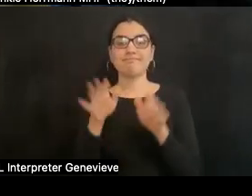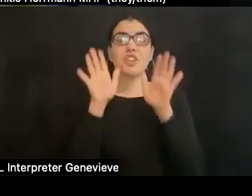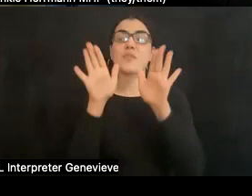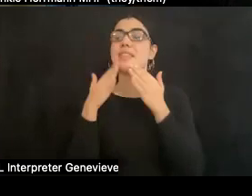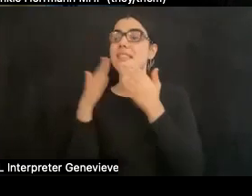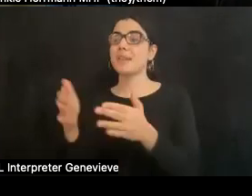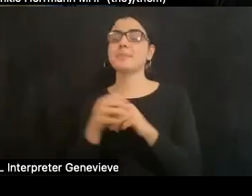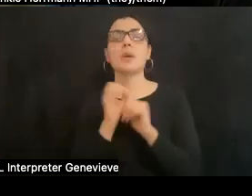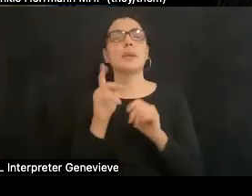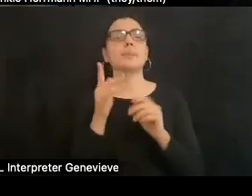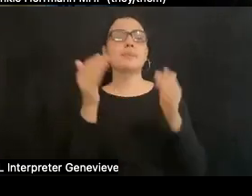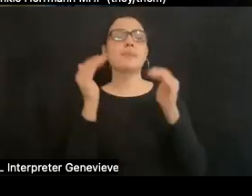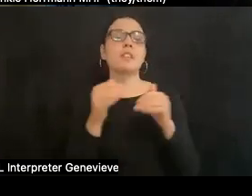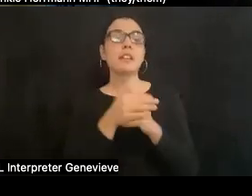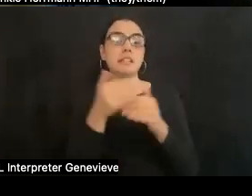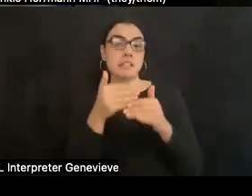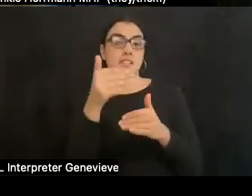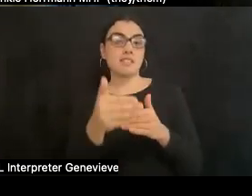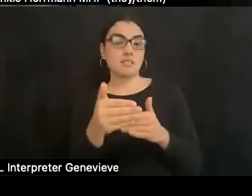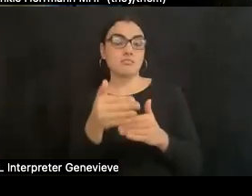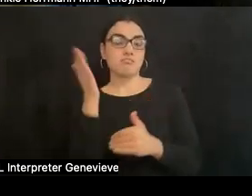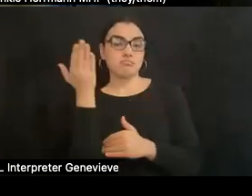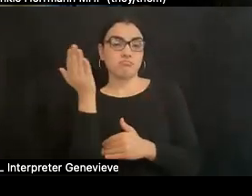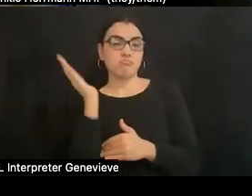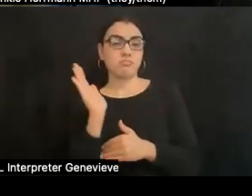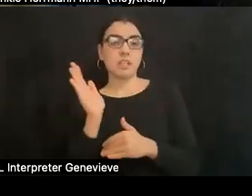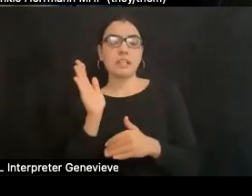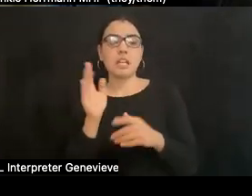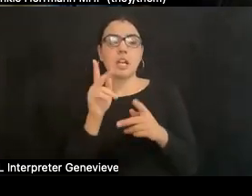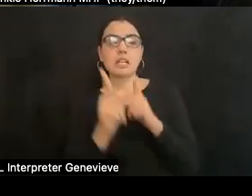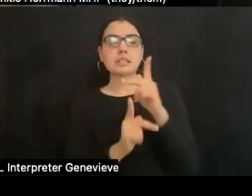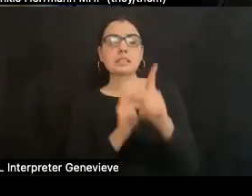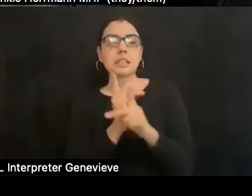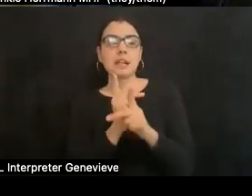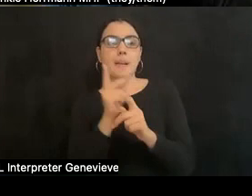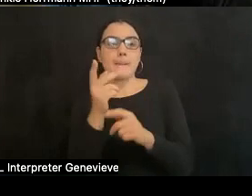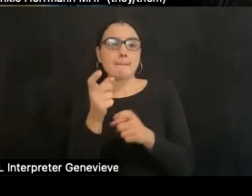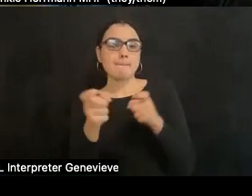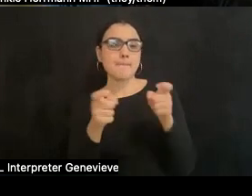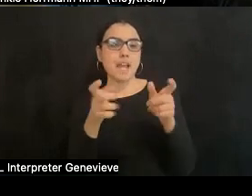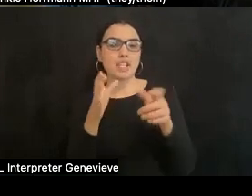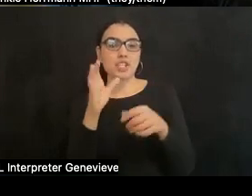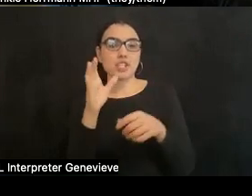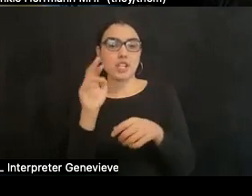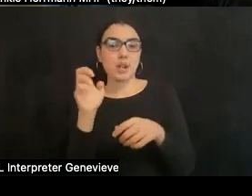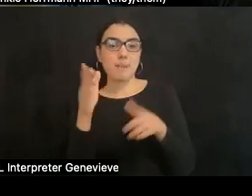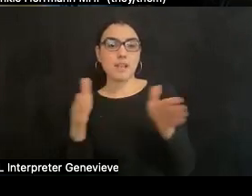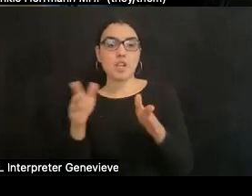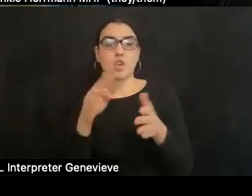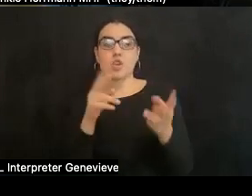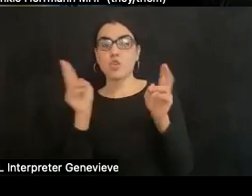Okay, so next we're going to talk about a type of managed care plan called a Medicaid Health and Recovery